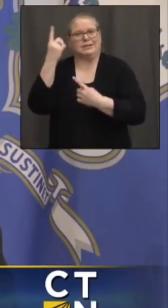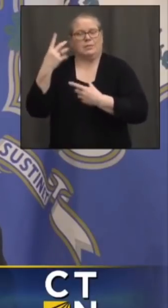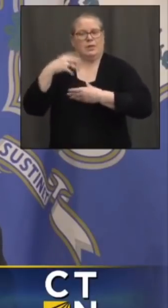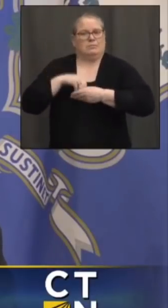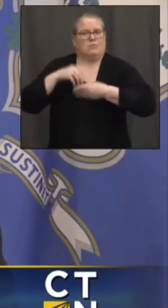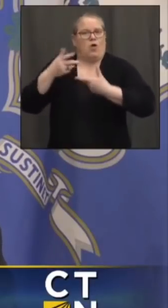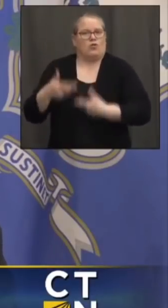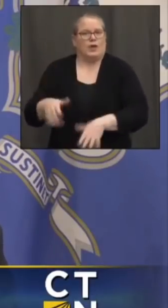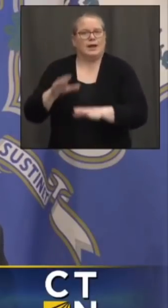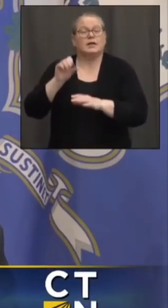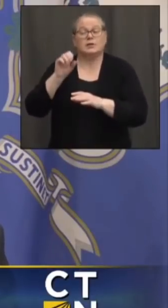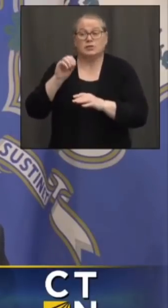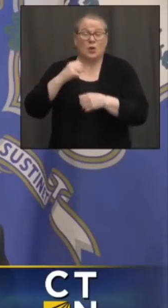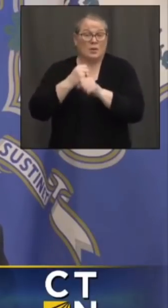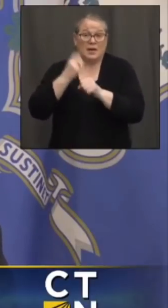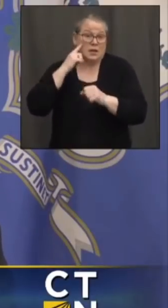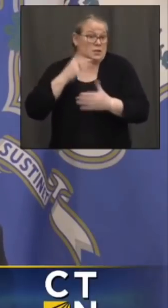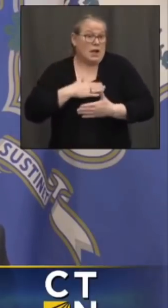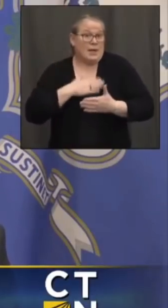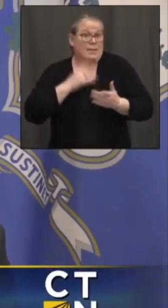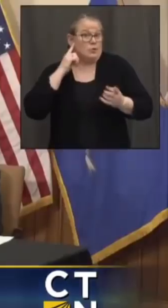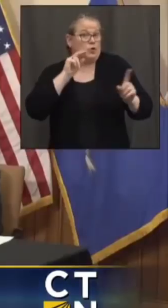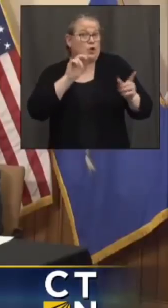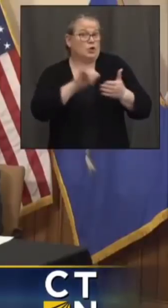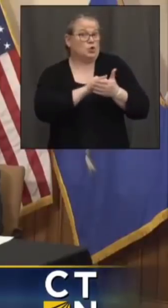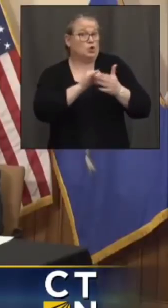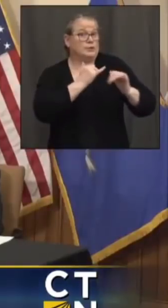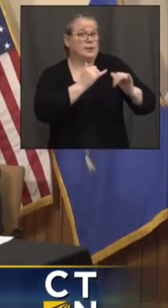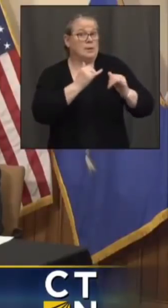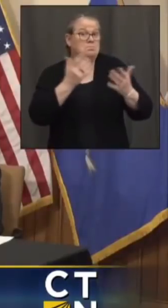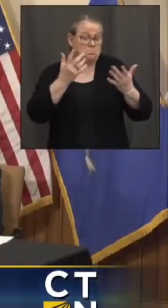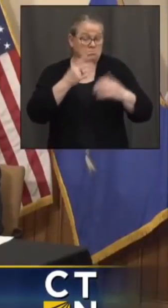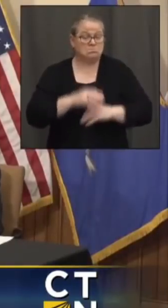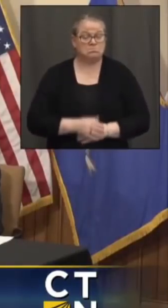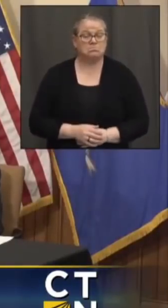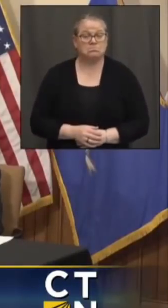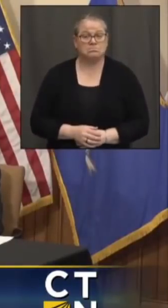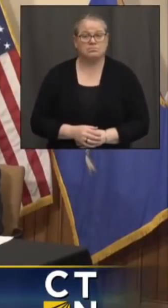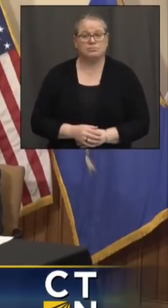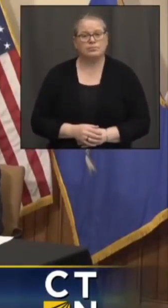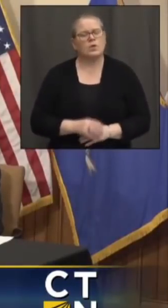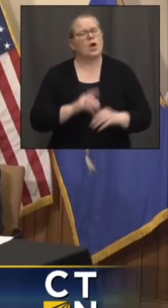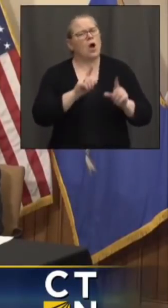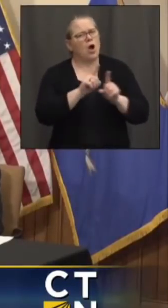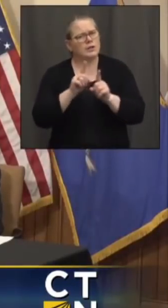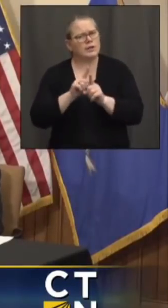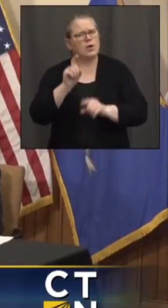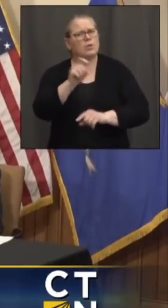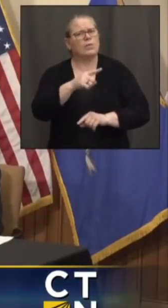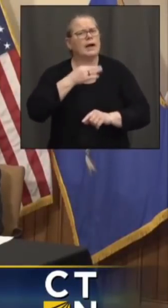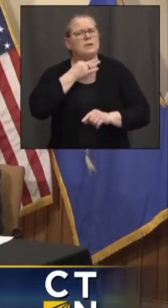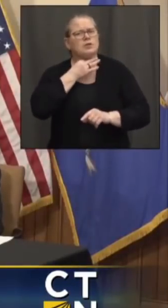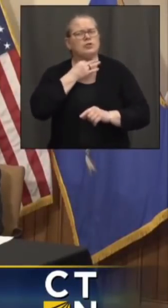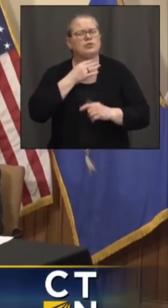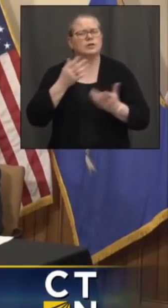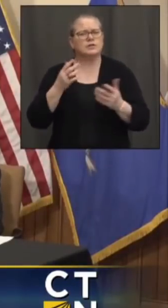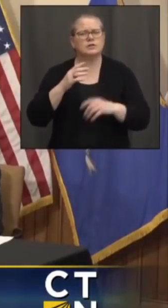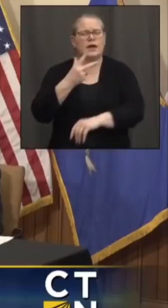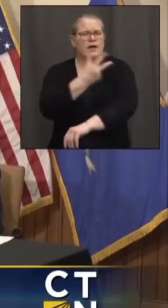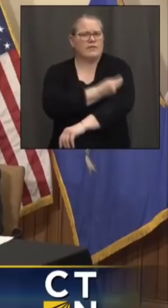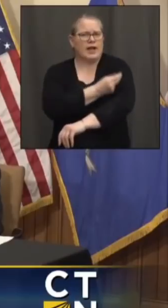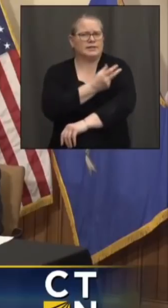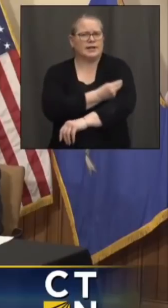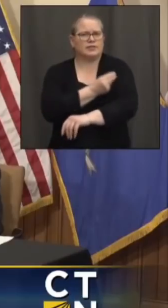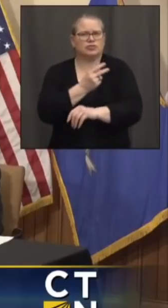I'm glad New York's doing the same thing. Thanks. Also, are you looking for a minimum vaccination participation